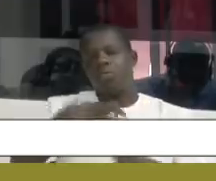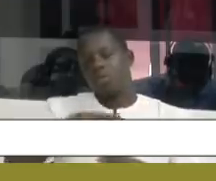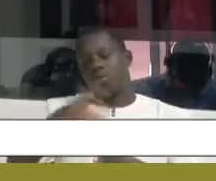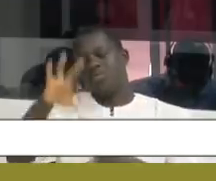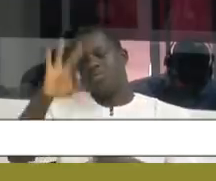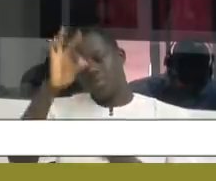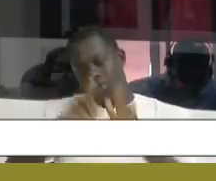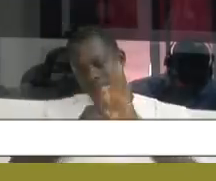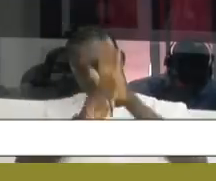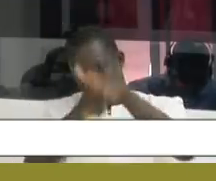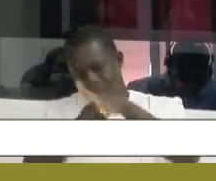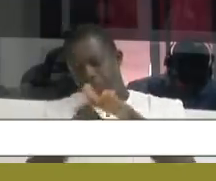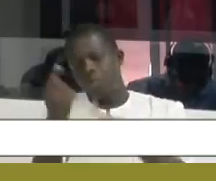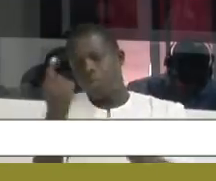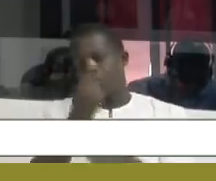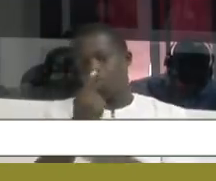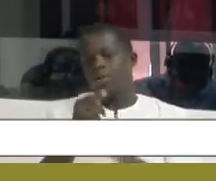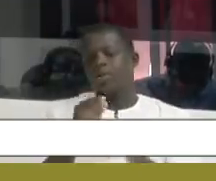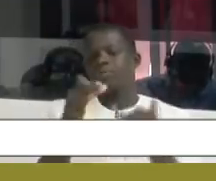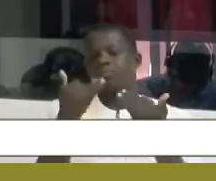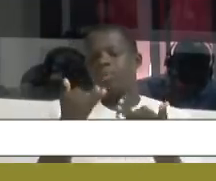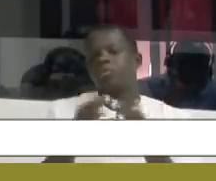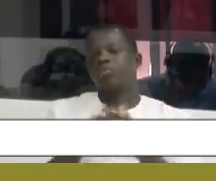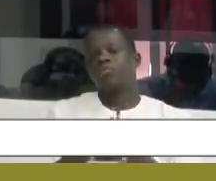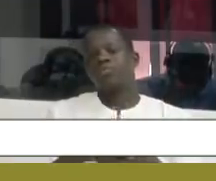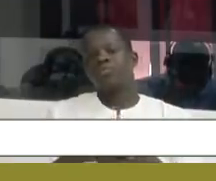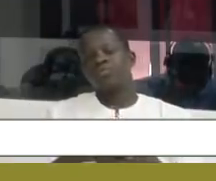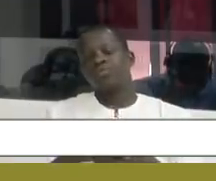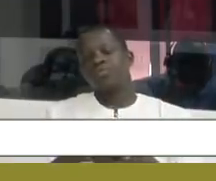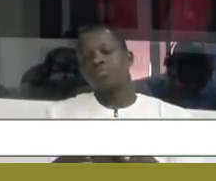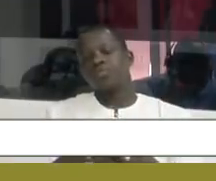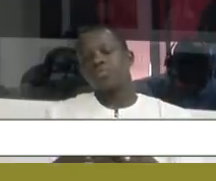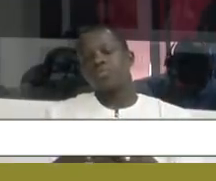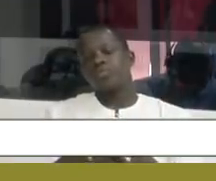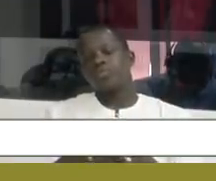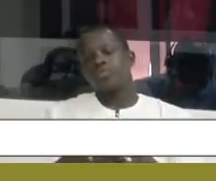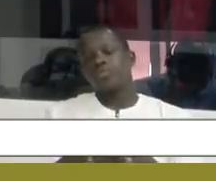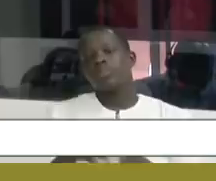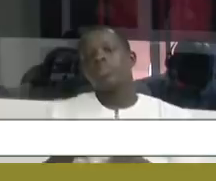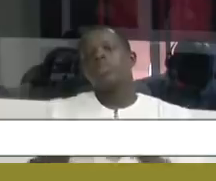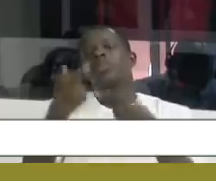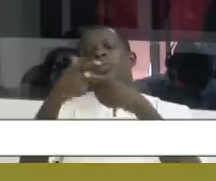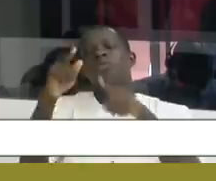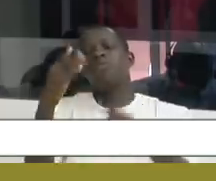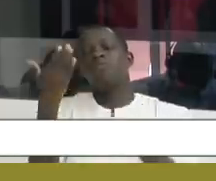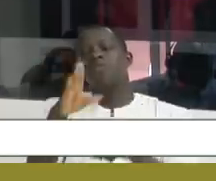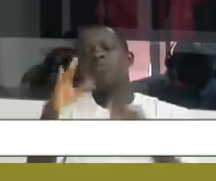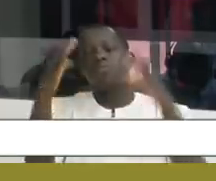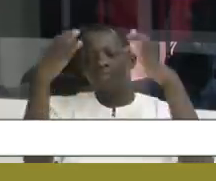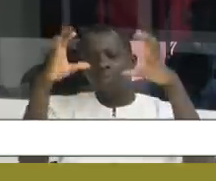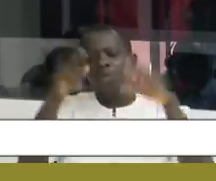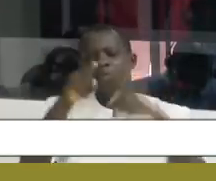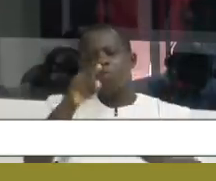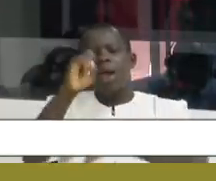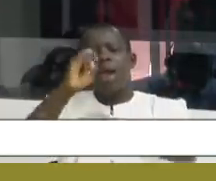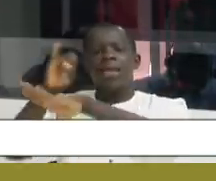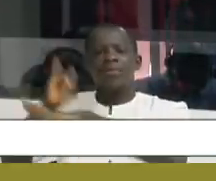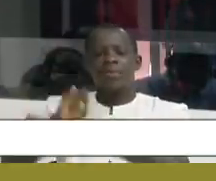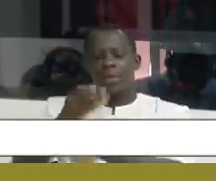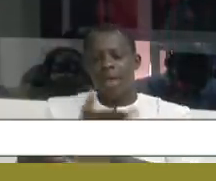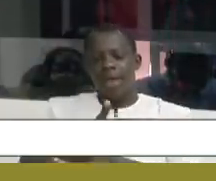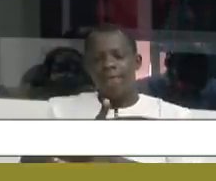But on this particular one, and unlike the cases you've just identified, there is great